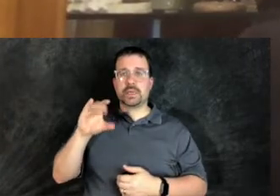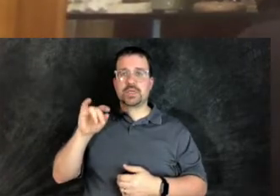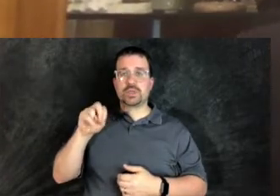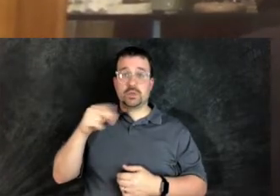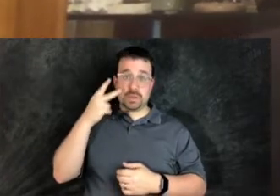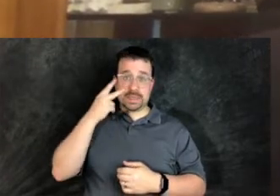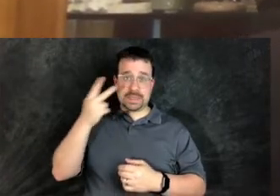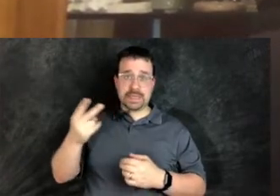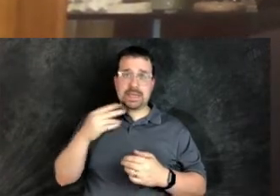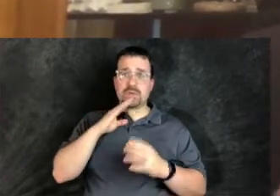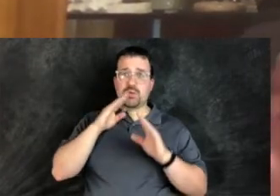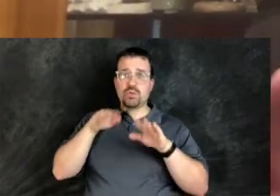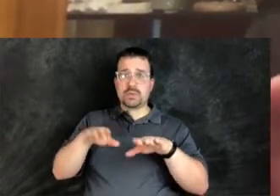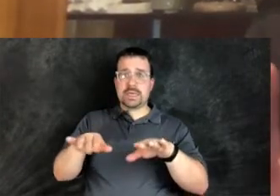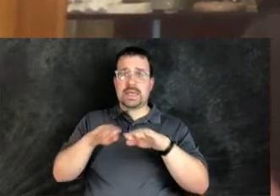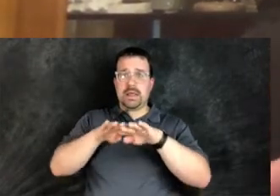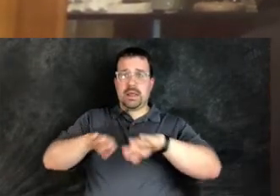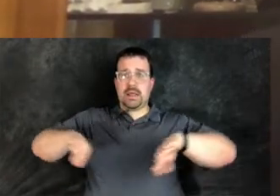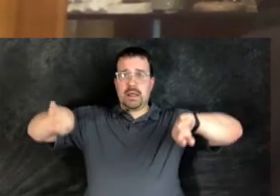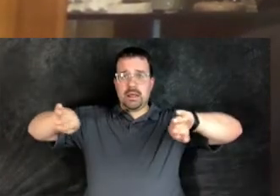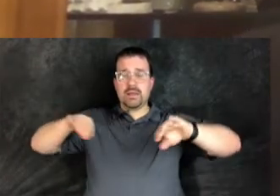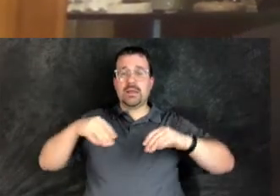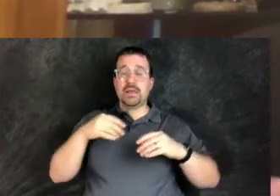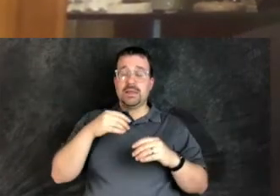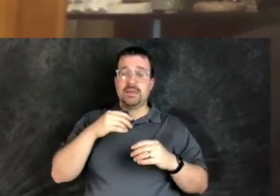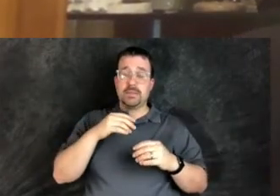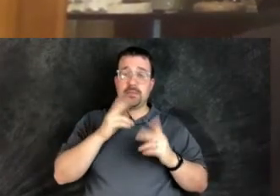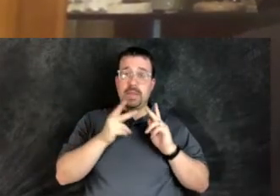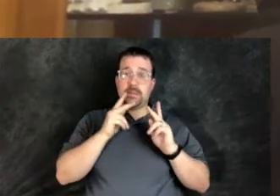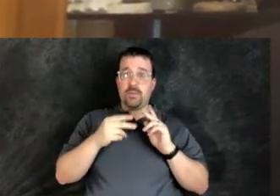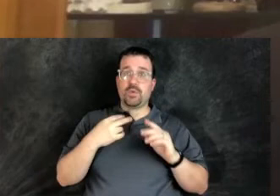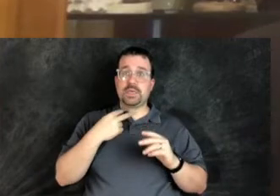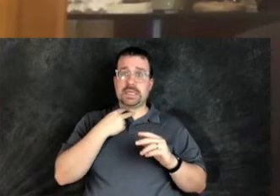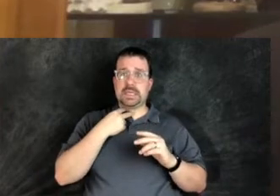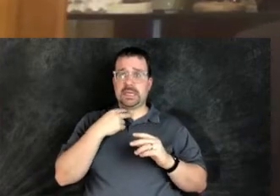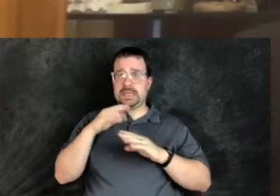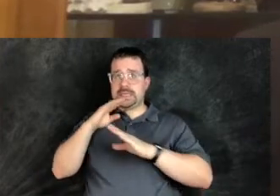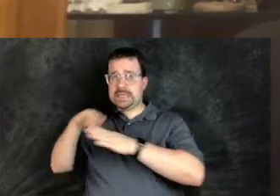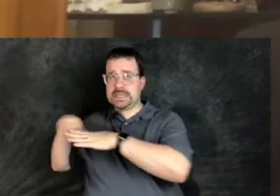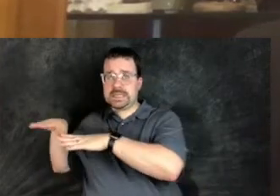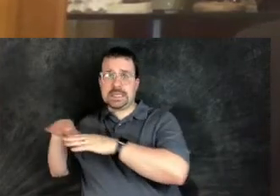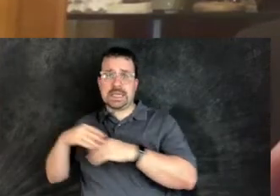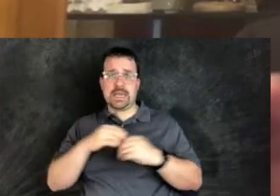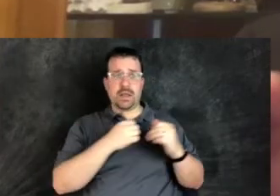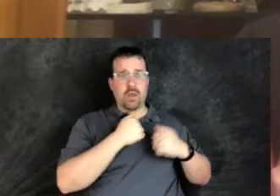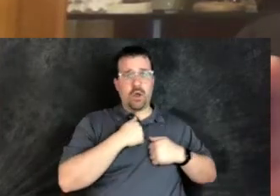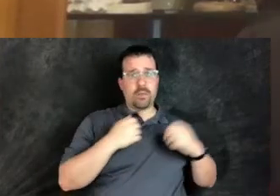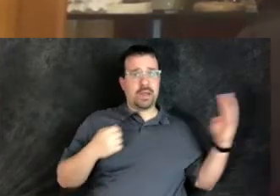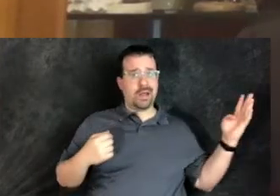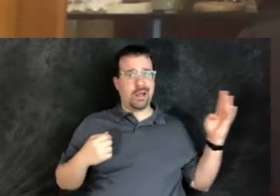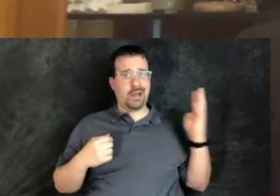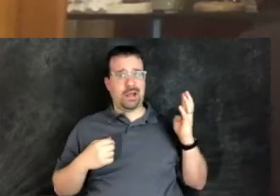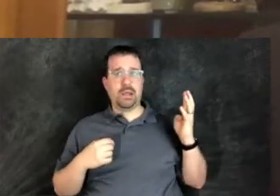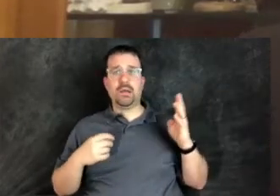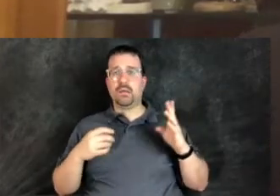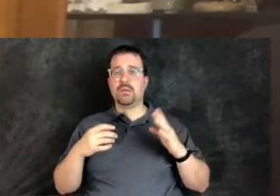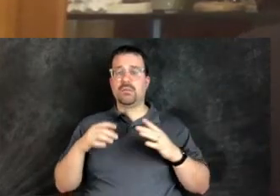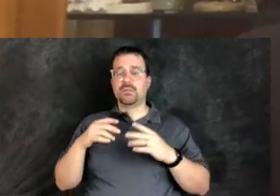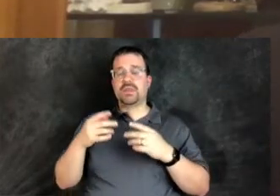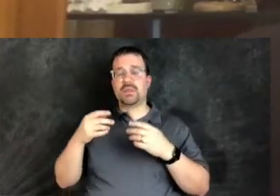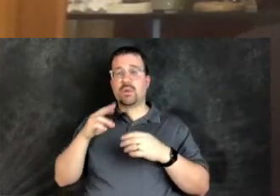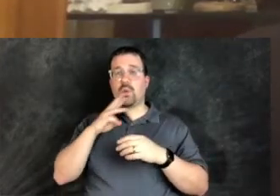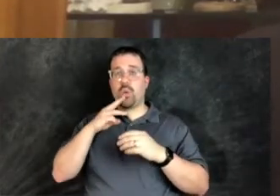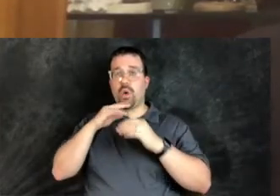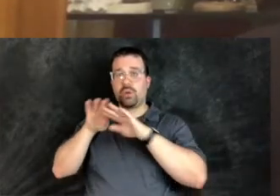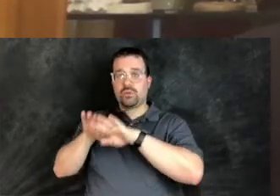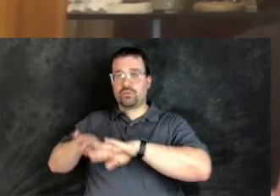sea. The people were cornered between the sea and the advancing Egyptian armies. But all at once, the waters